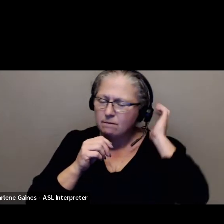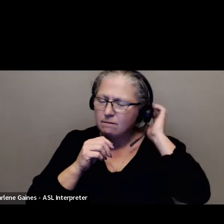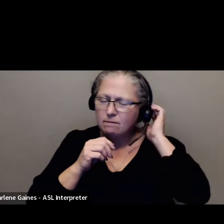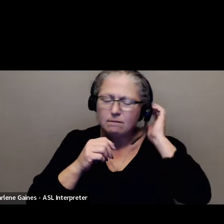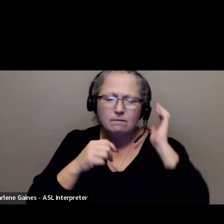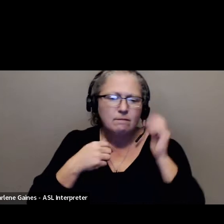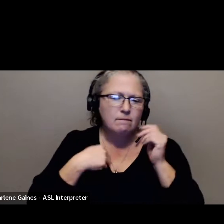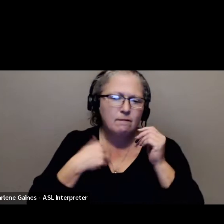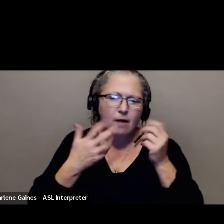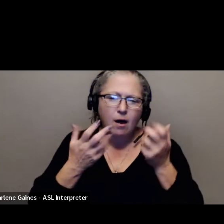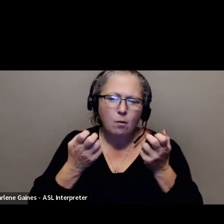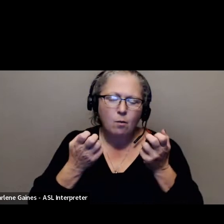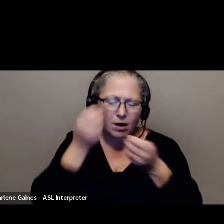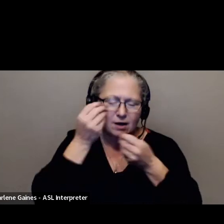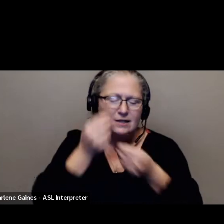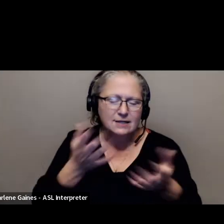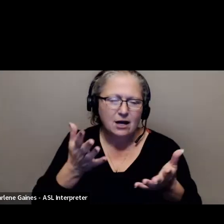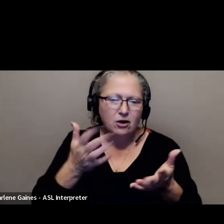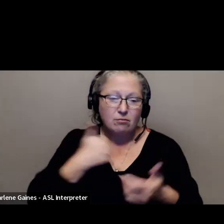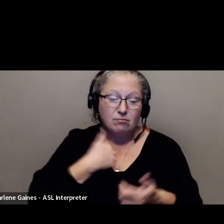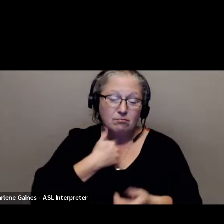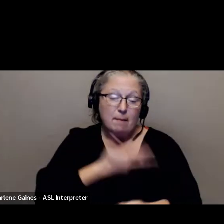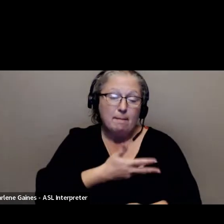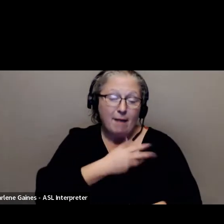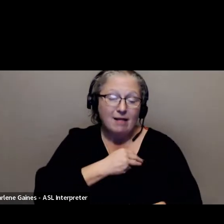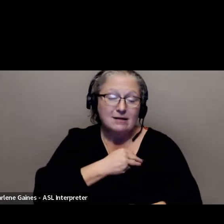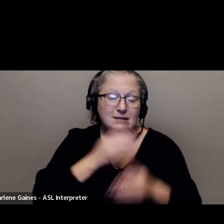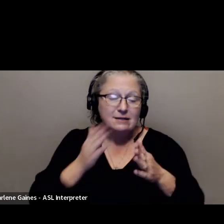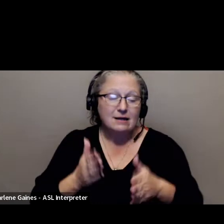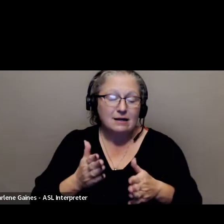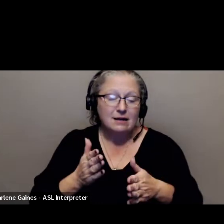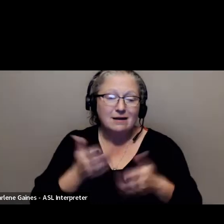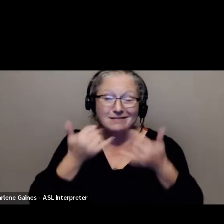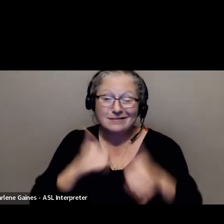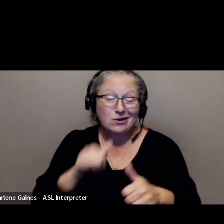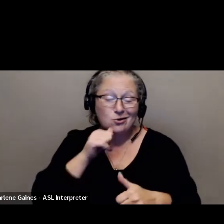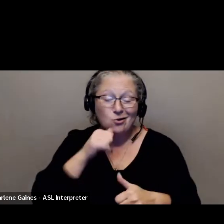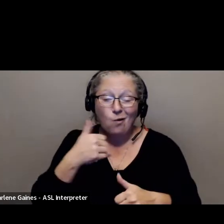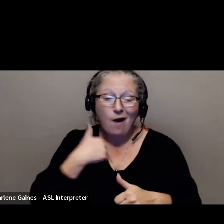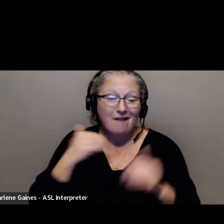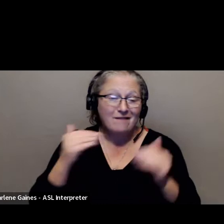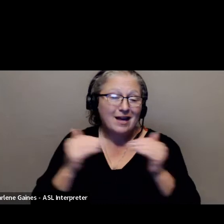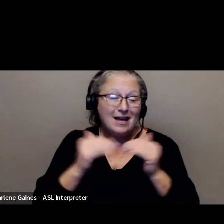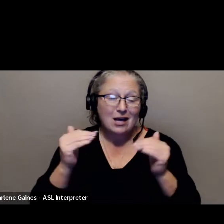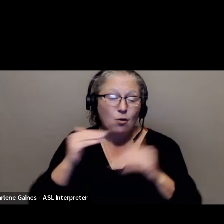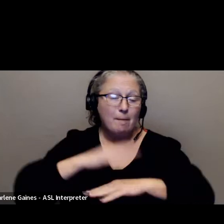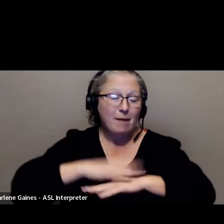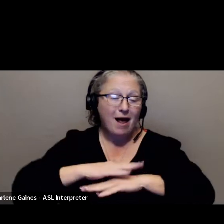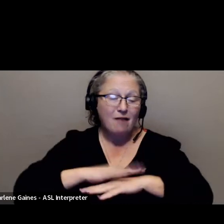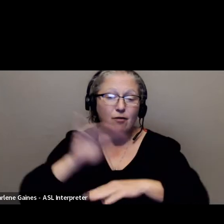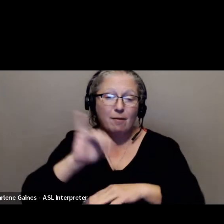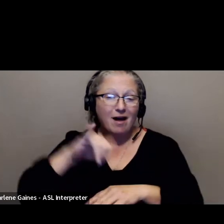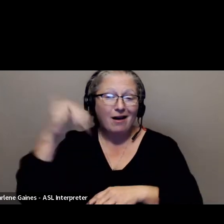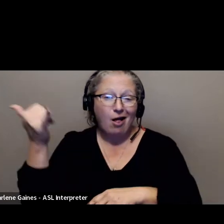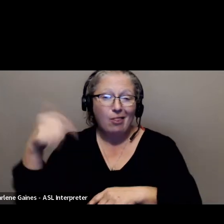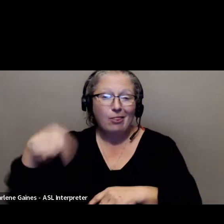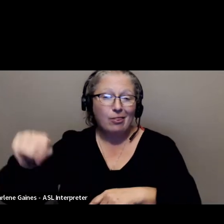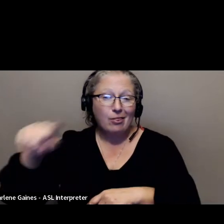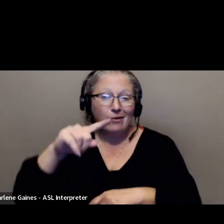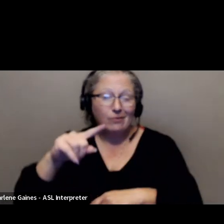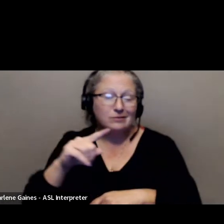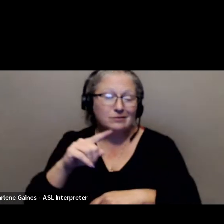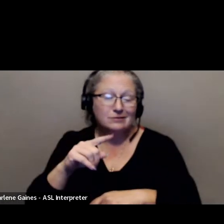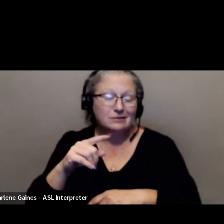I want to tell you, as a Palestinian, we still don't have an equal platform like all the others have saying.